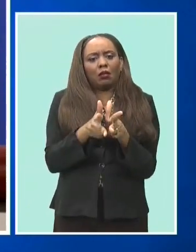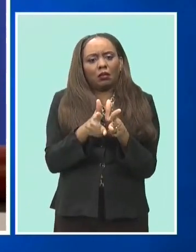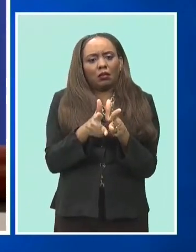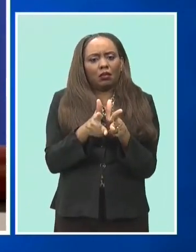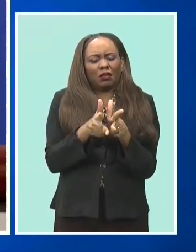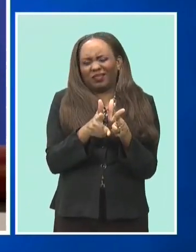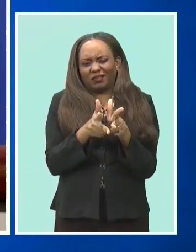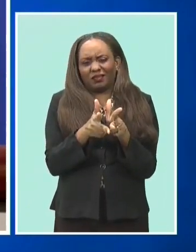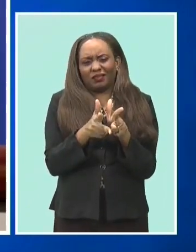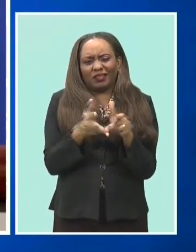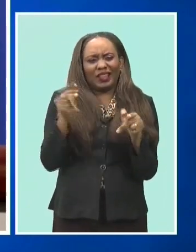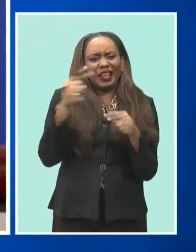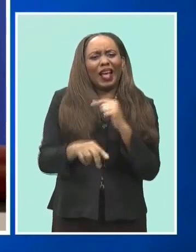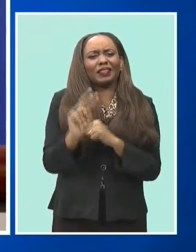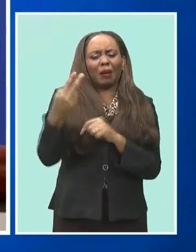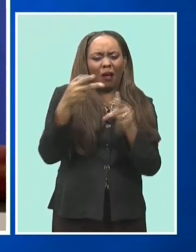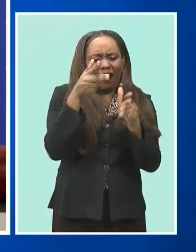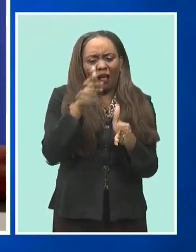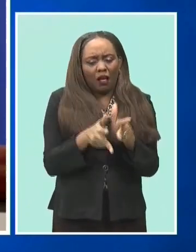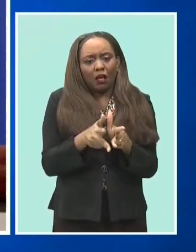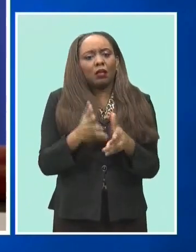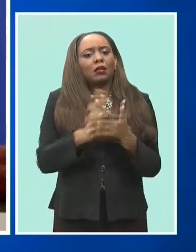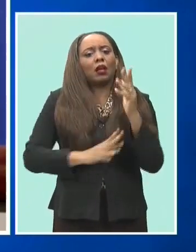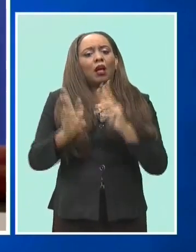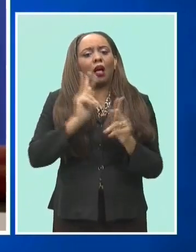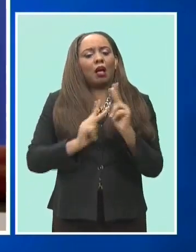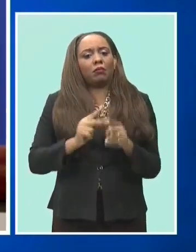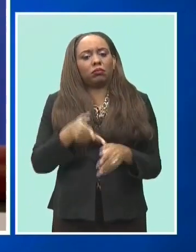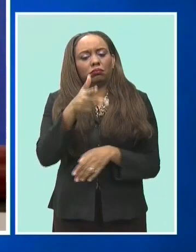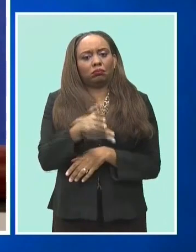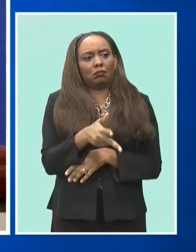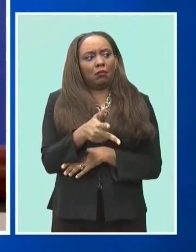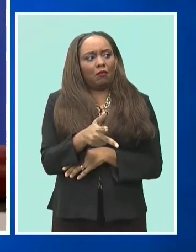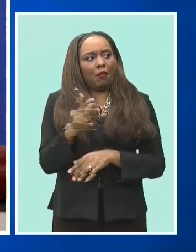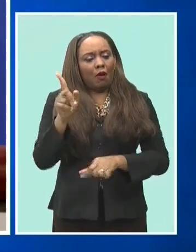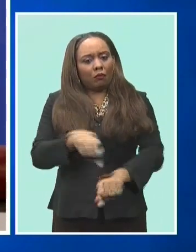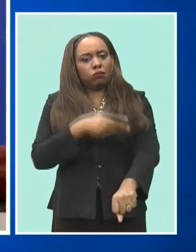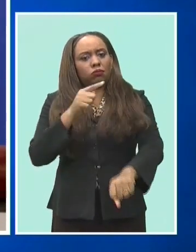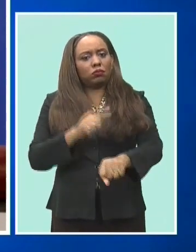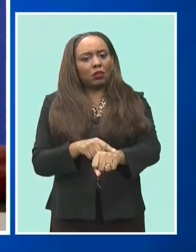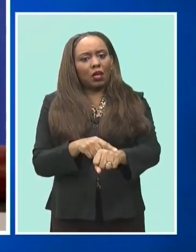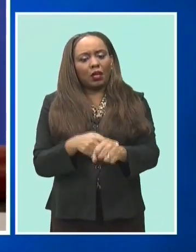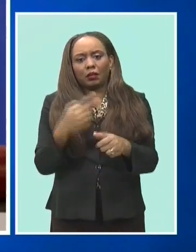Persons actually park on street for significant periods of time.